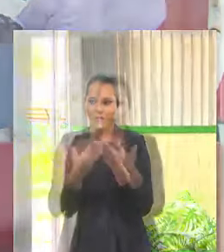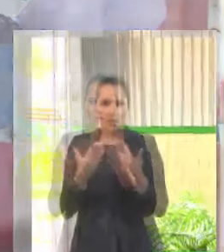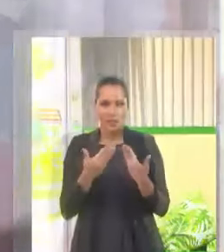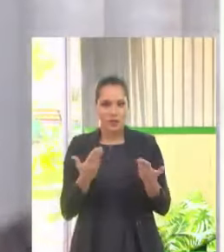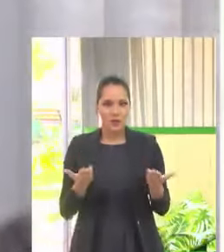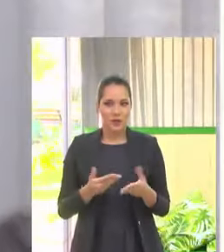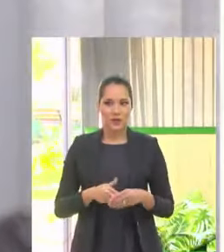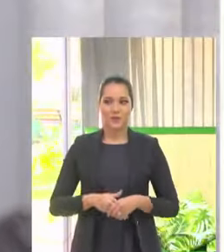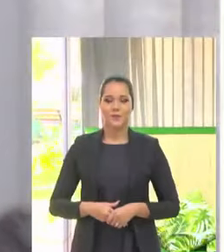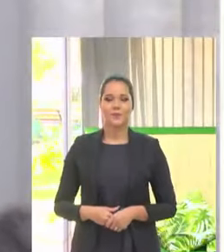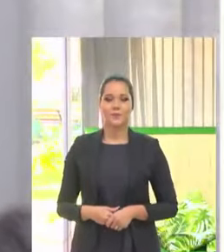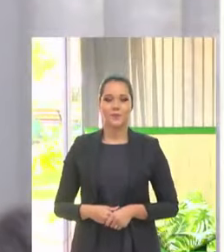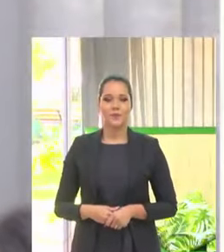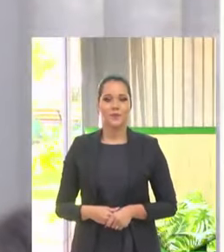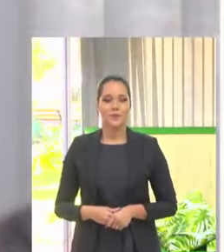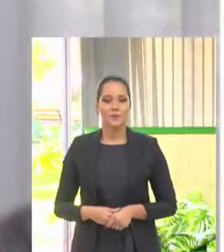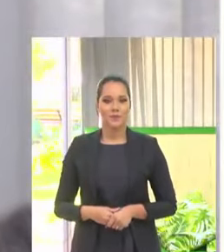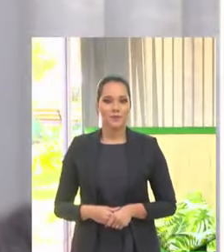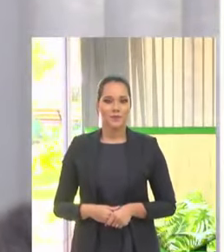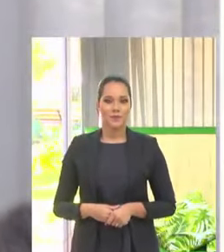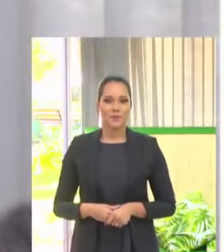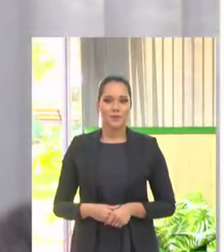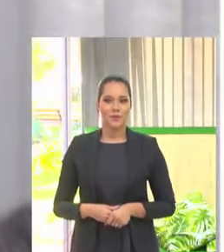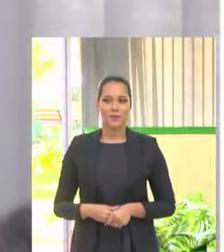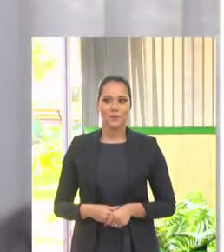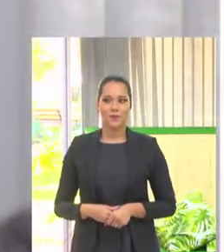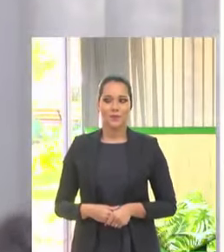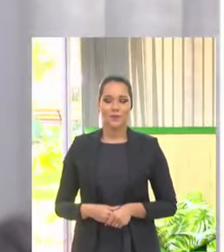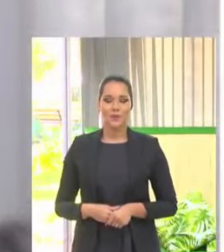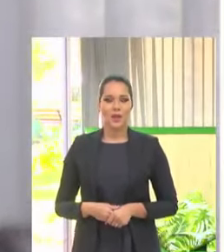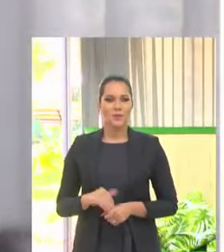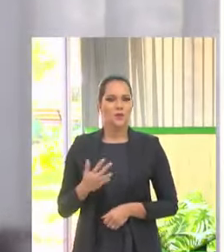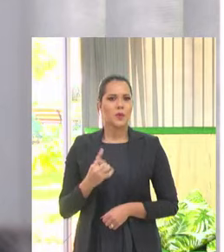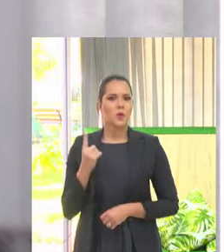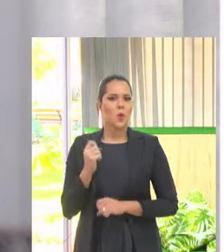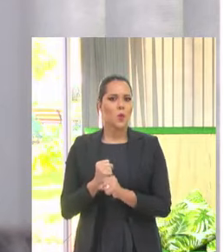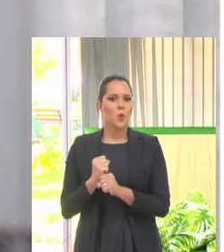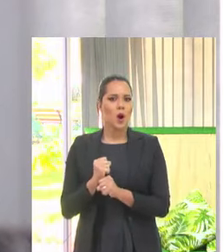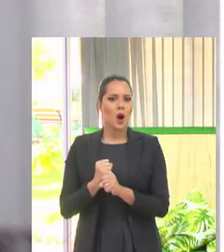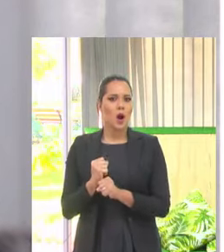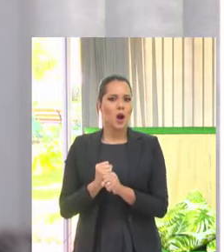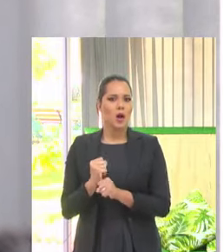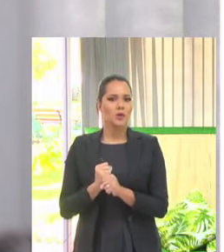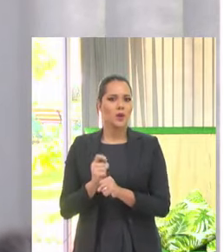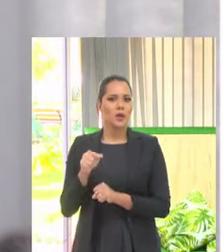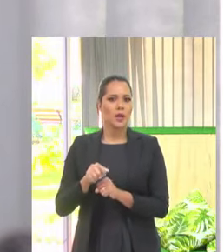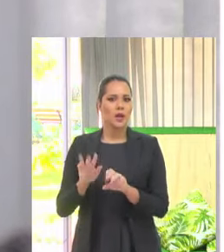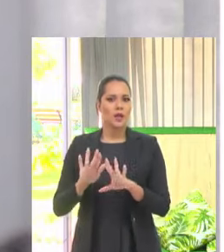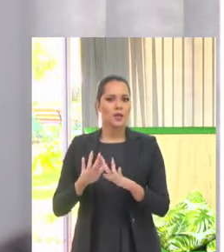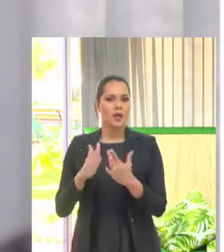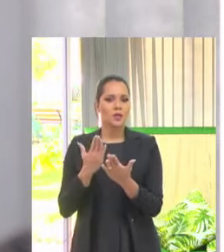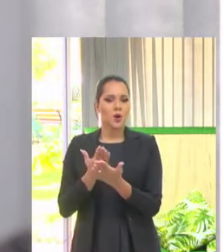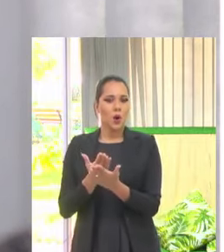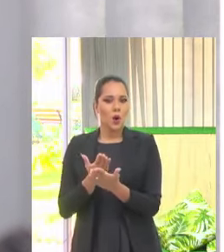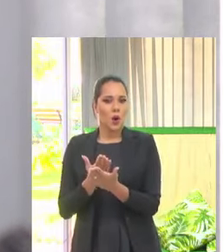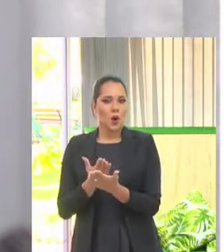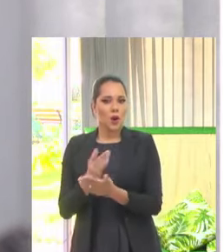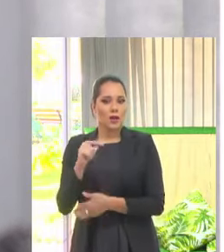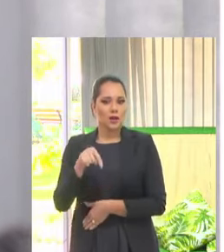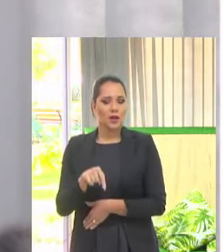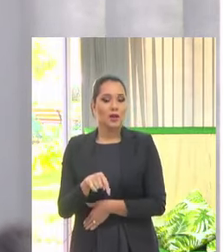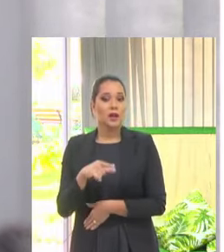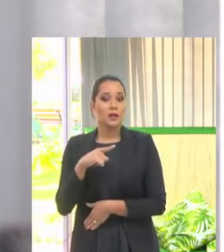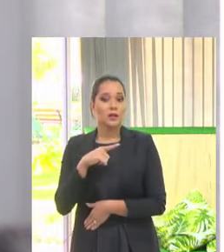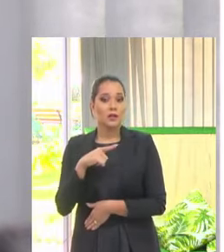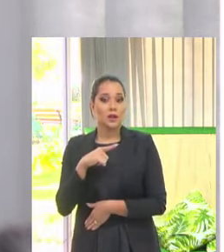Really, not even 1 year ago, here at this school, we hosted the